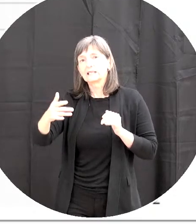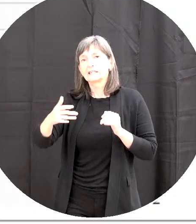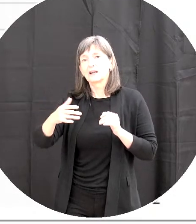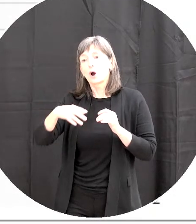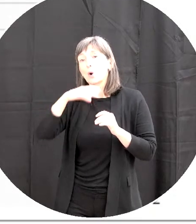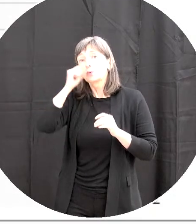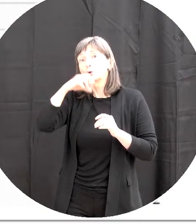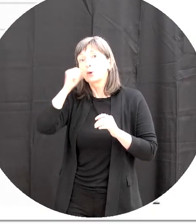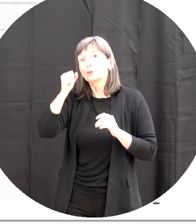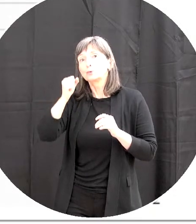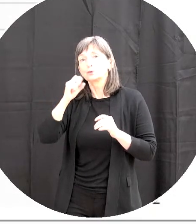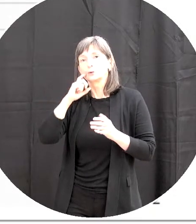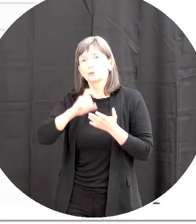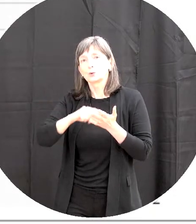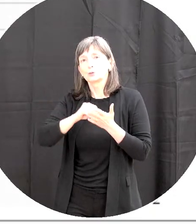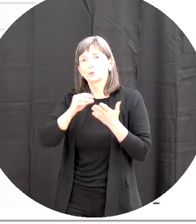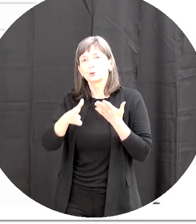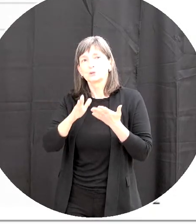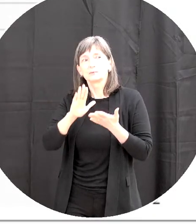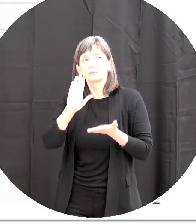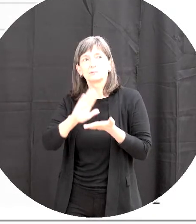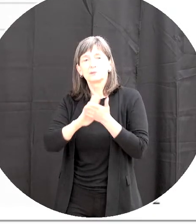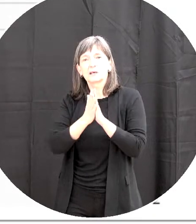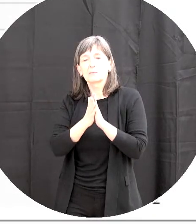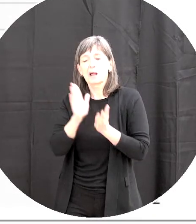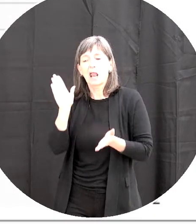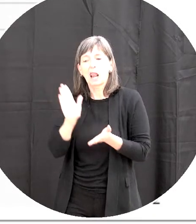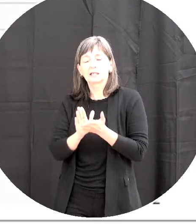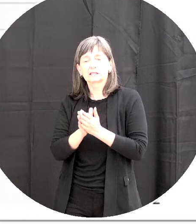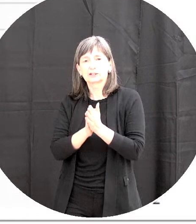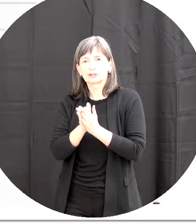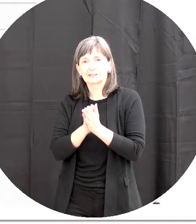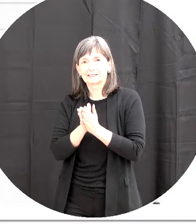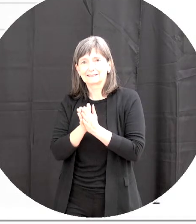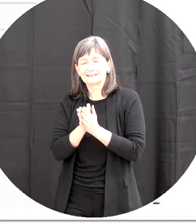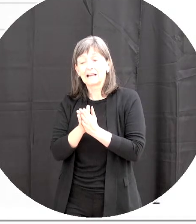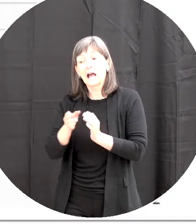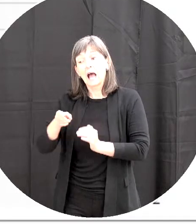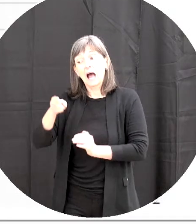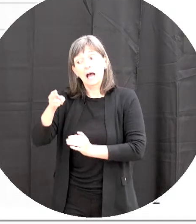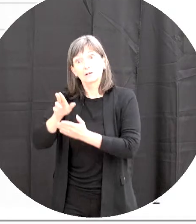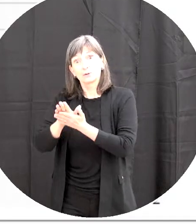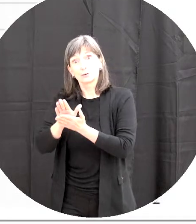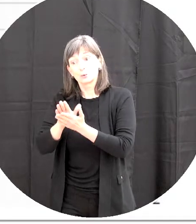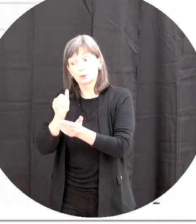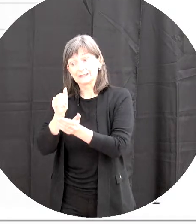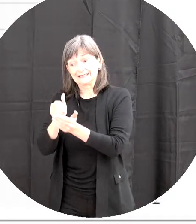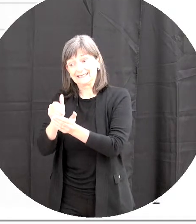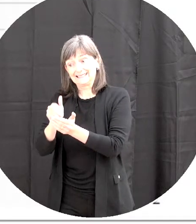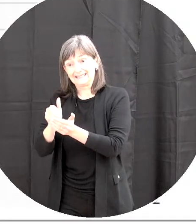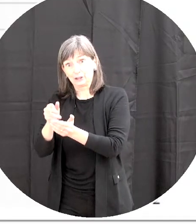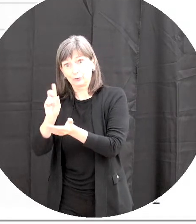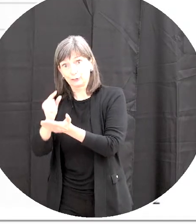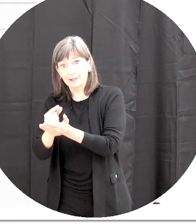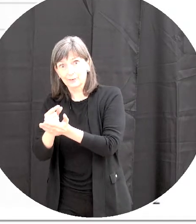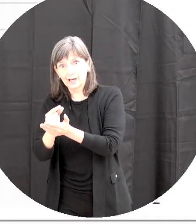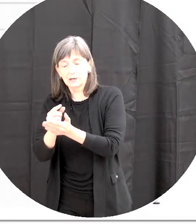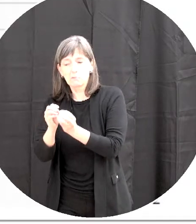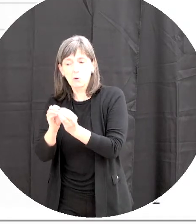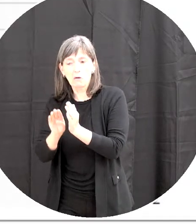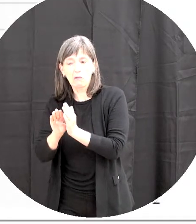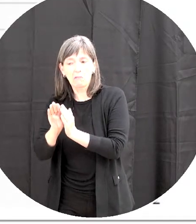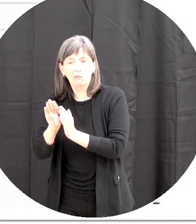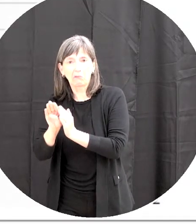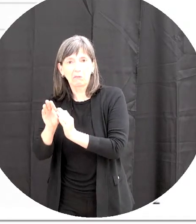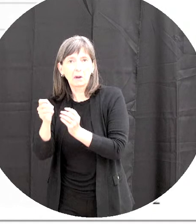levels dropping. It surges a little bit in high school as they approach leaving the system, but it's still